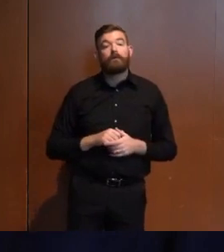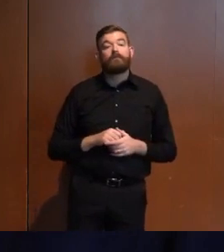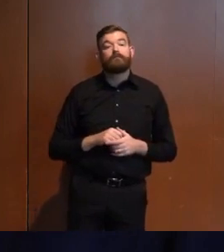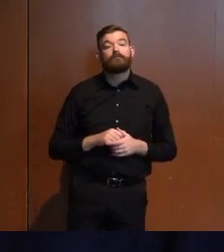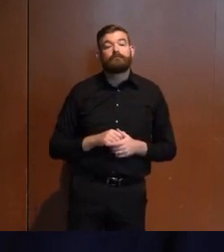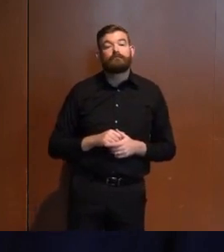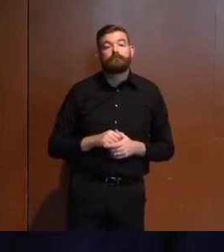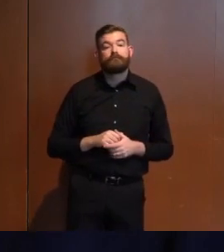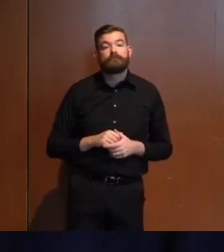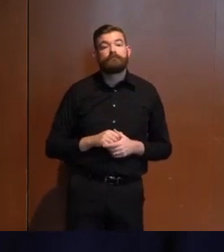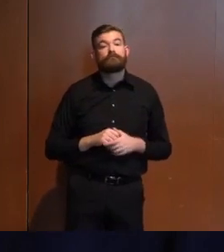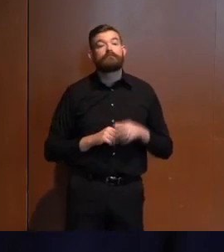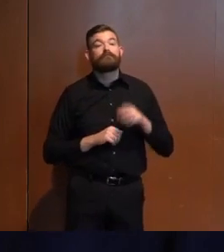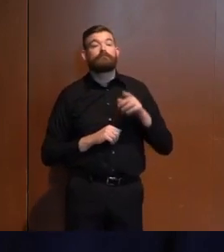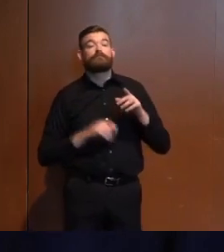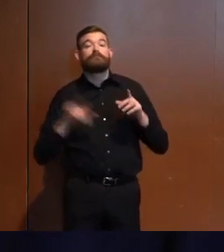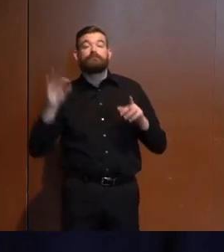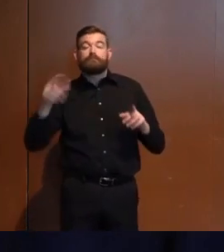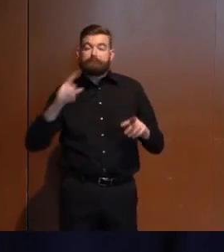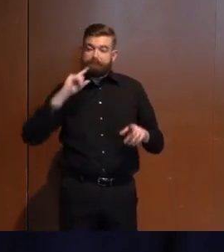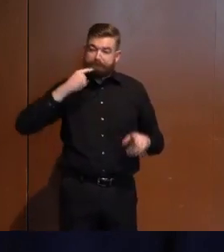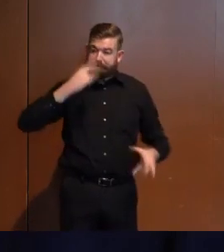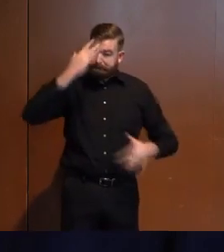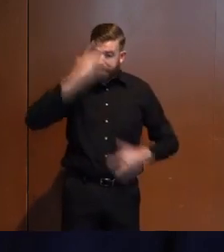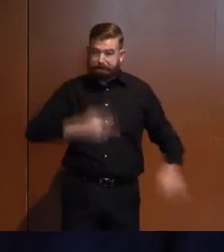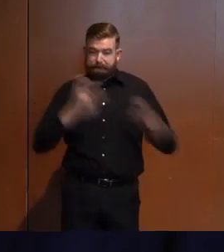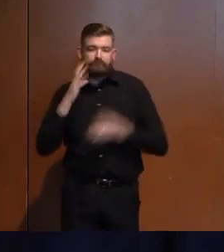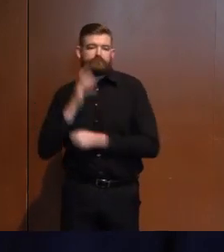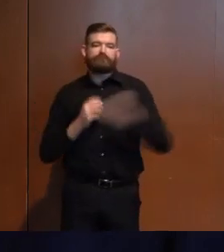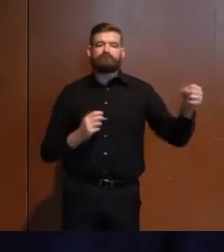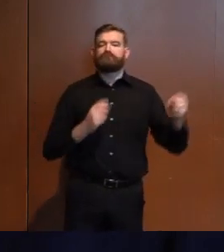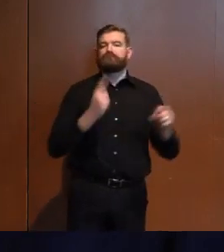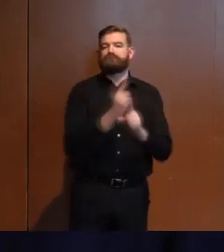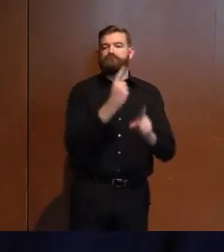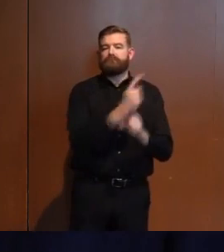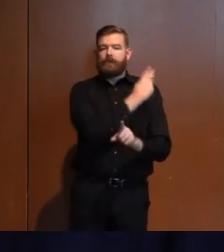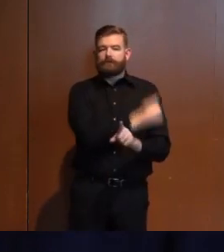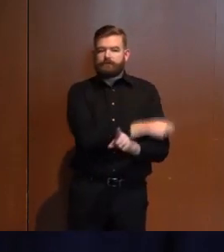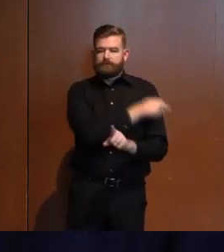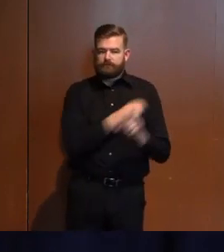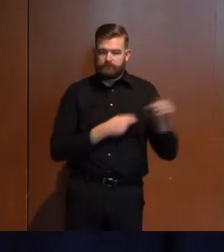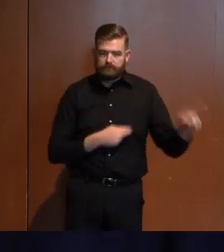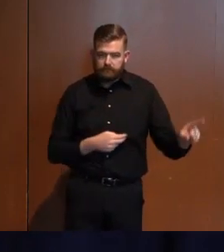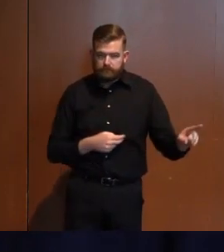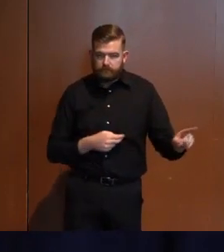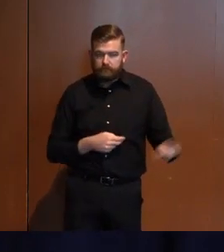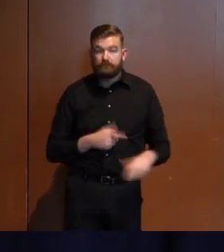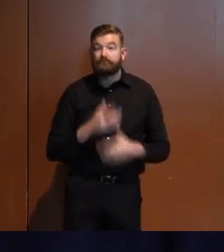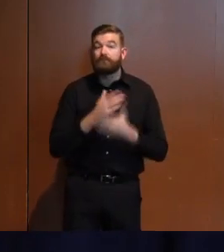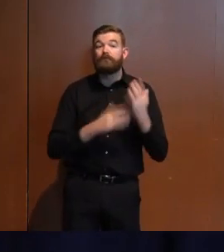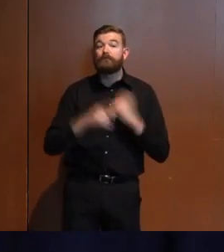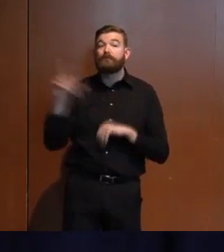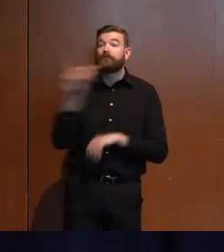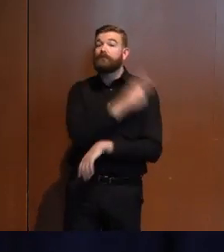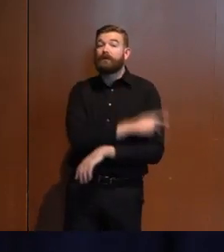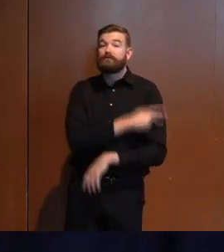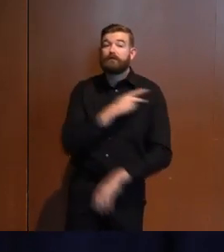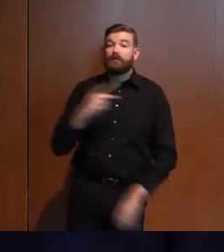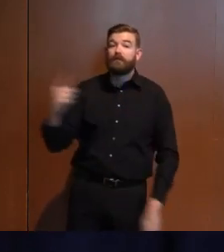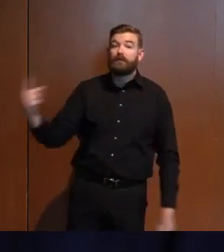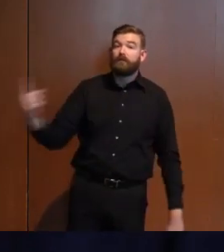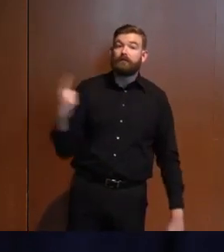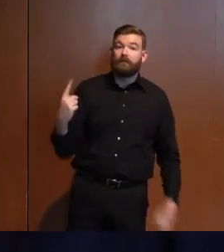the way, because remember, patients are still coming into the hospital that require care with different diagnoses. So we want